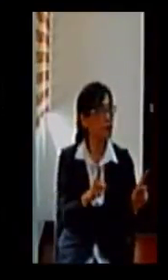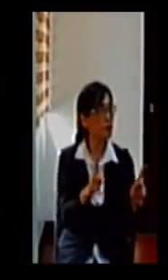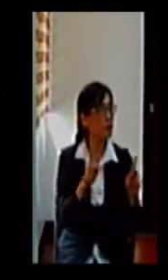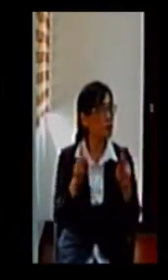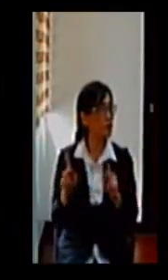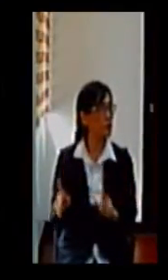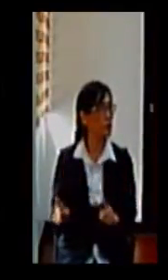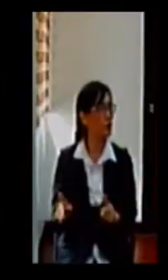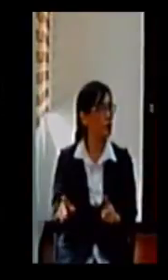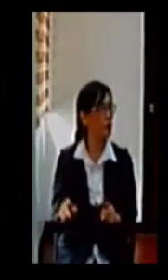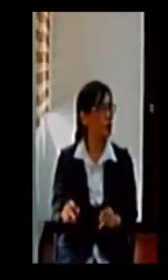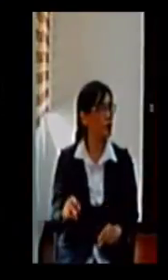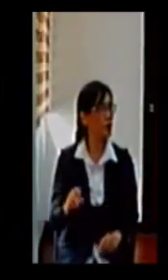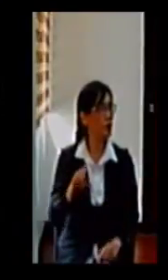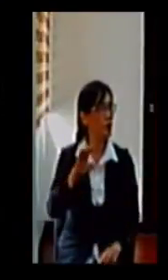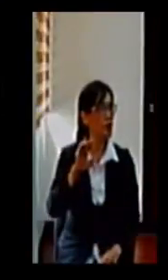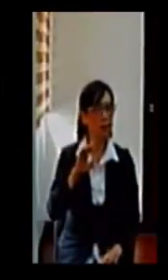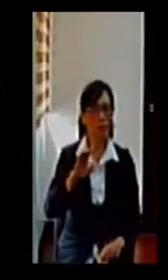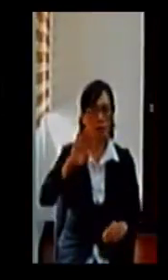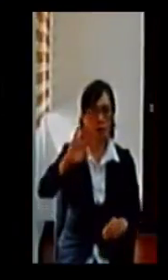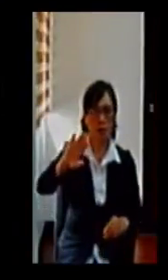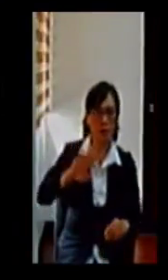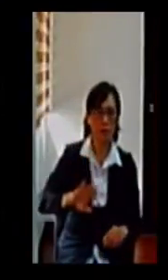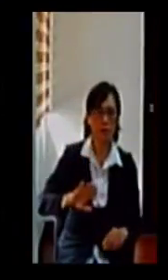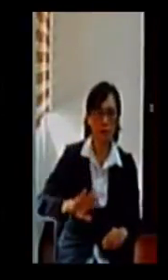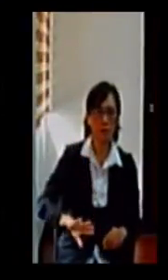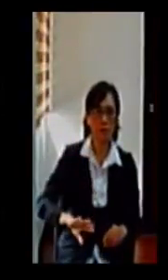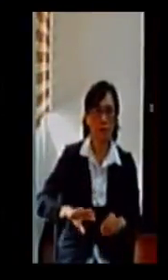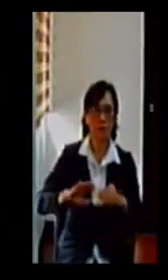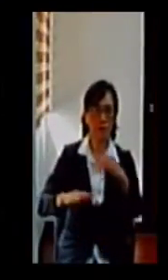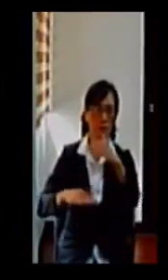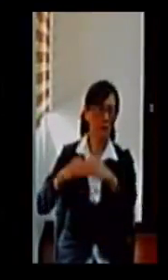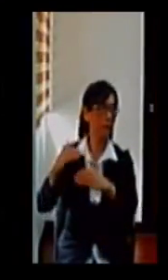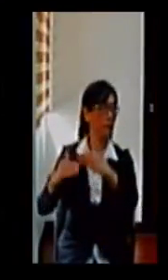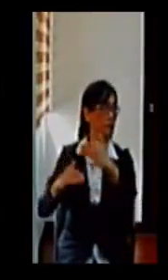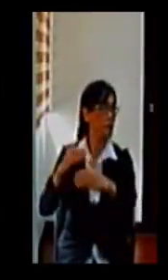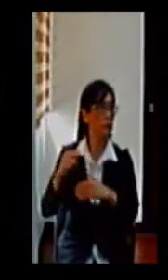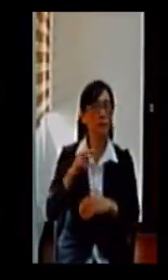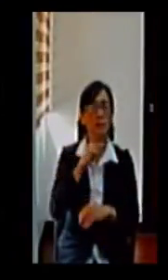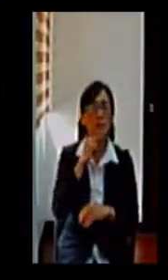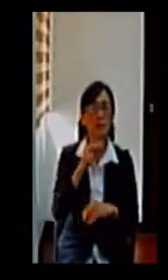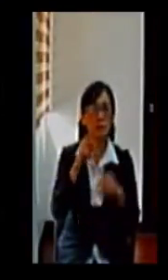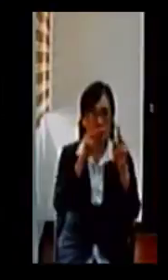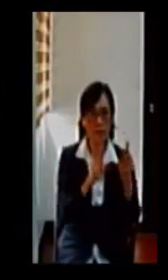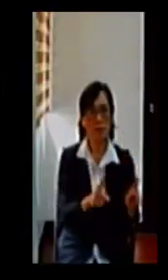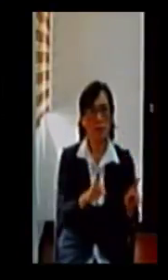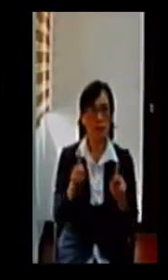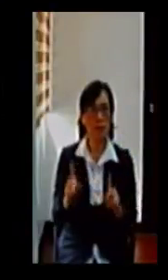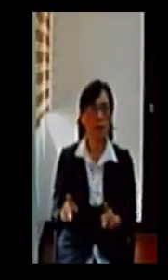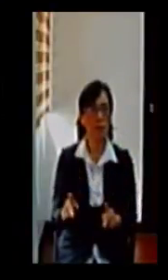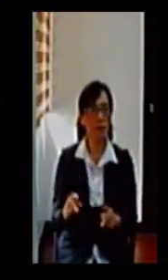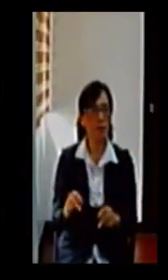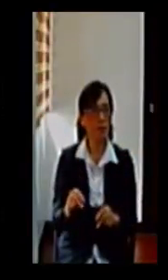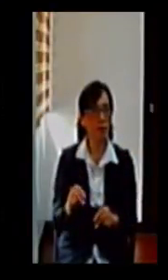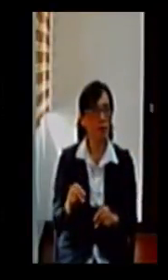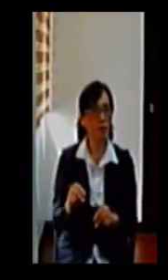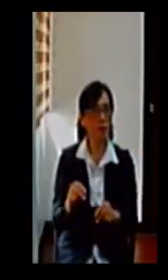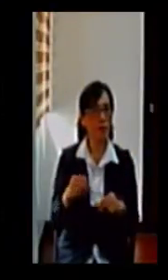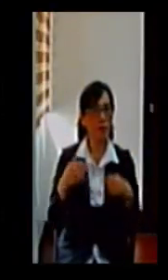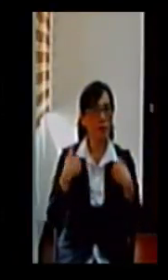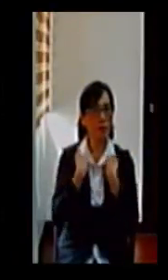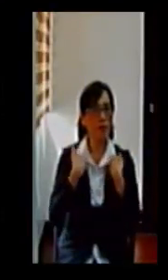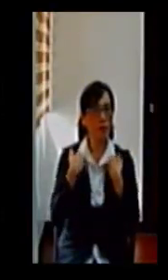know, cementing riffraff or something like that. It's not about planting dipterocarp species